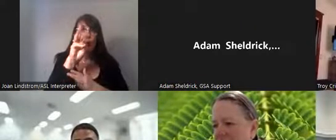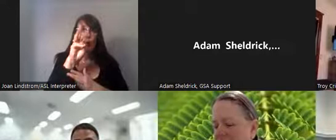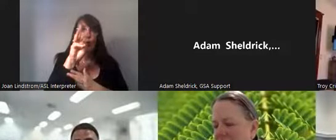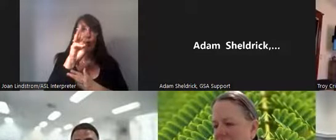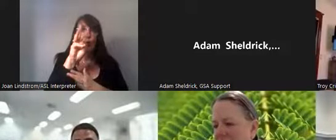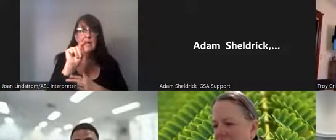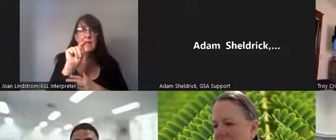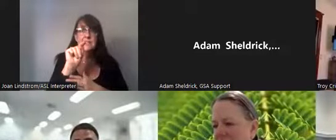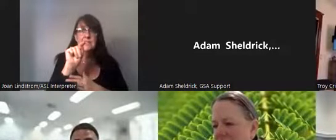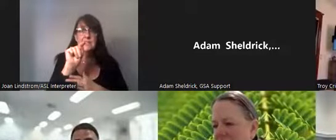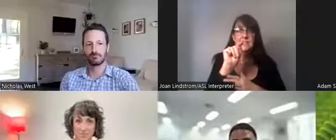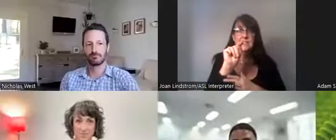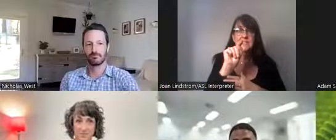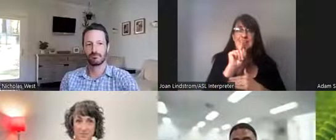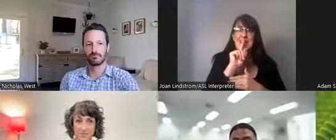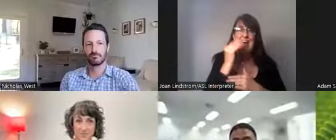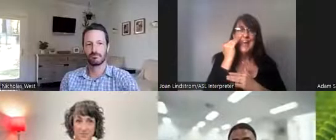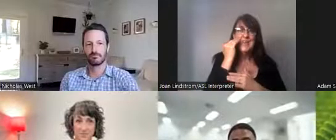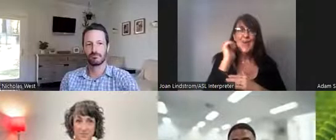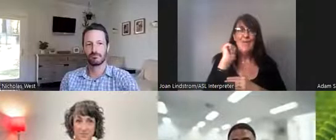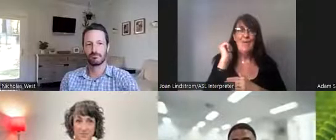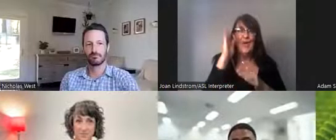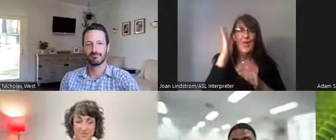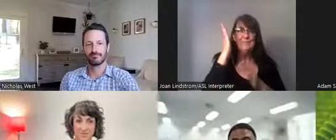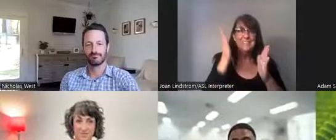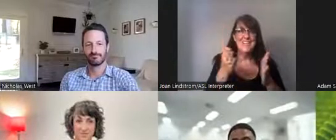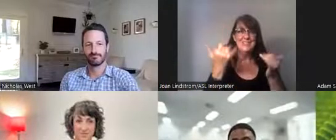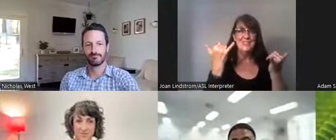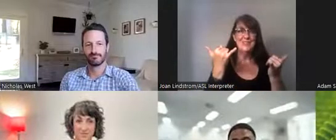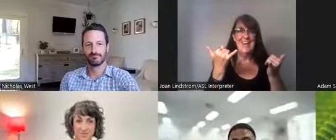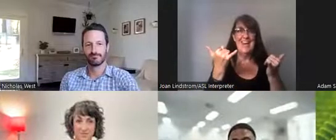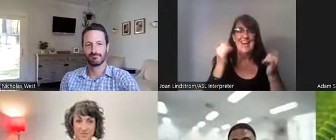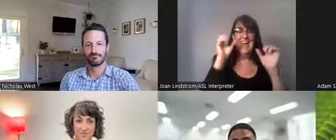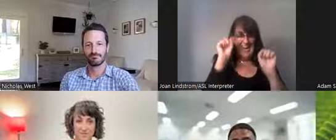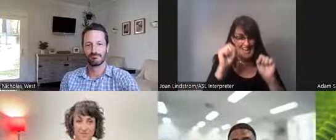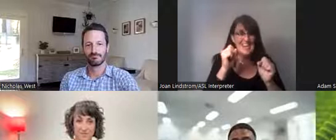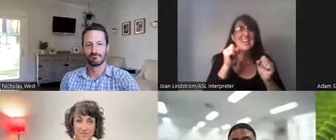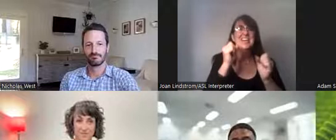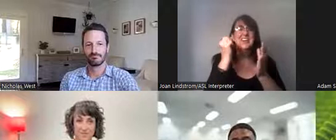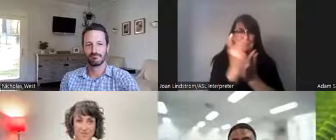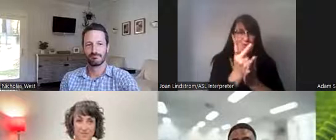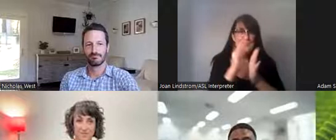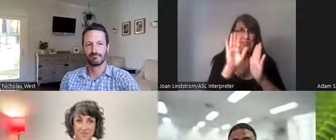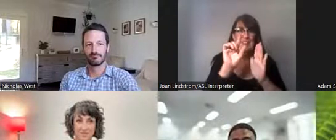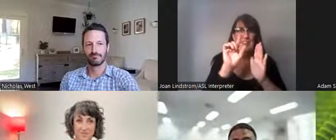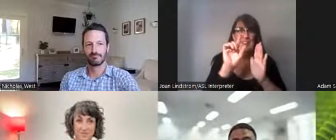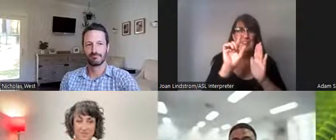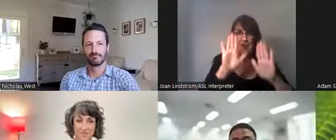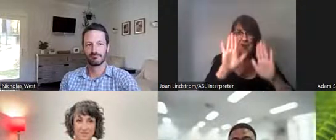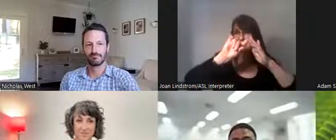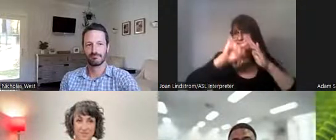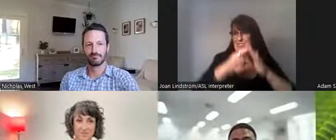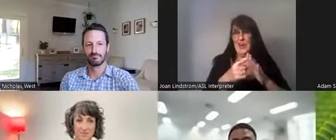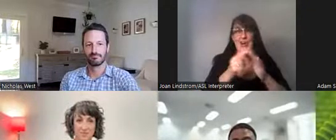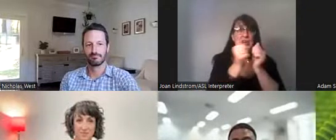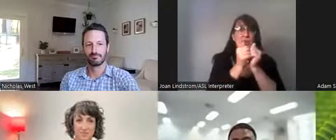And I'm pleased to say I know all of our speakers today and can vouch for how amazing they are. We're starting